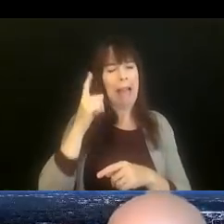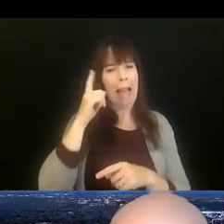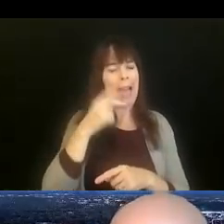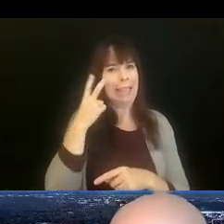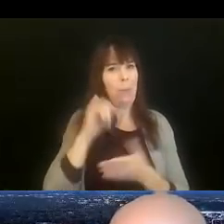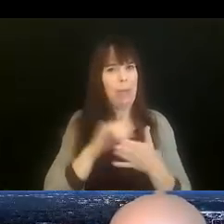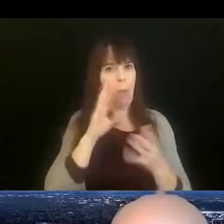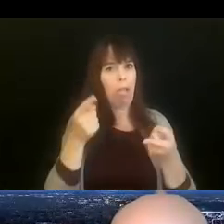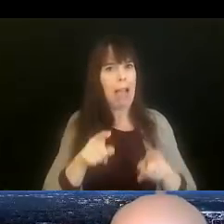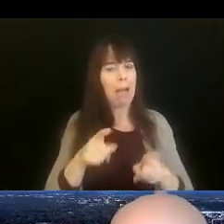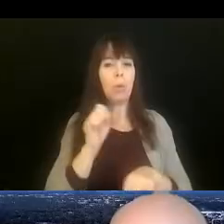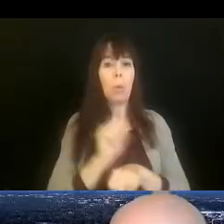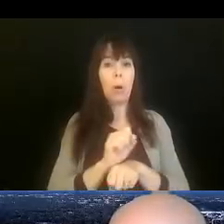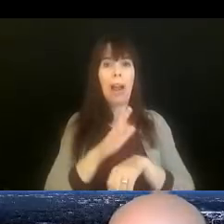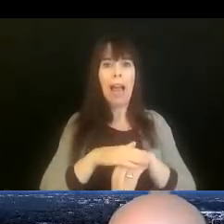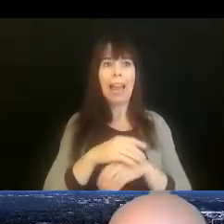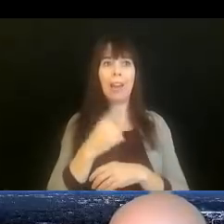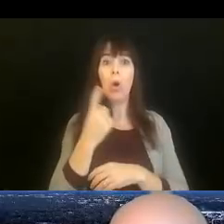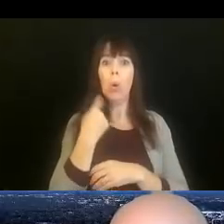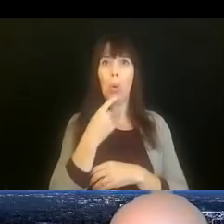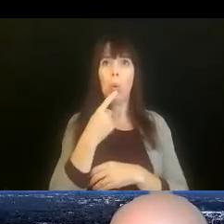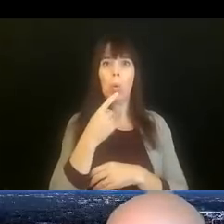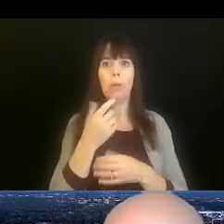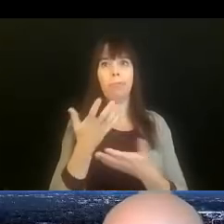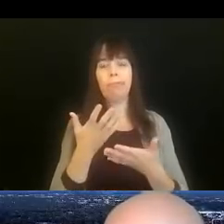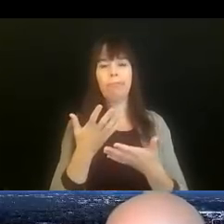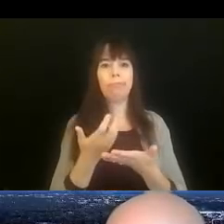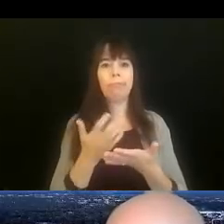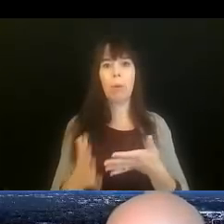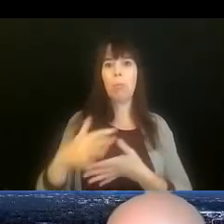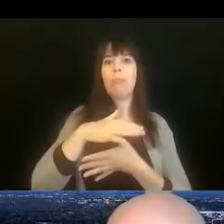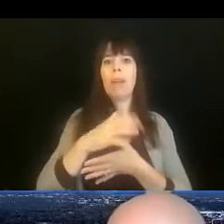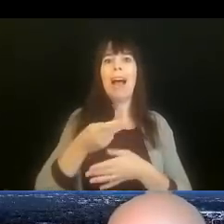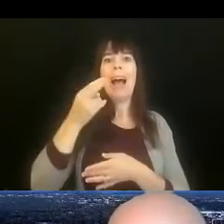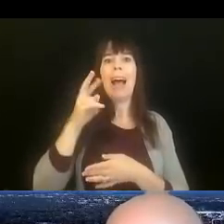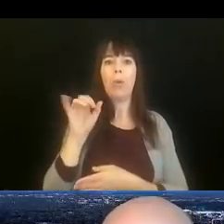are working on who would be the high risk.